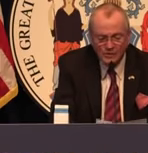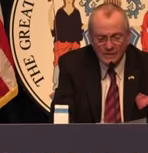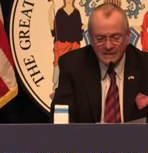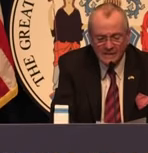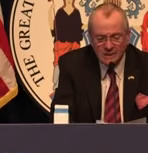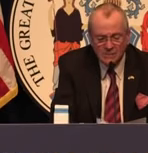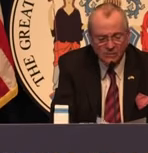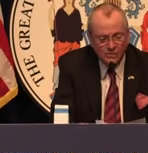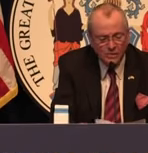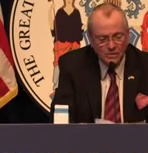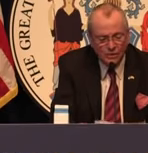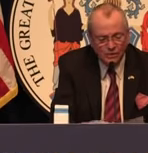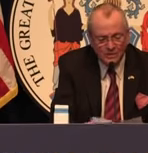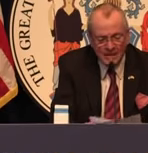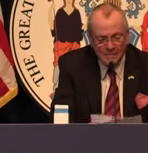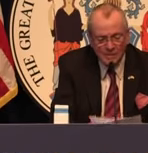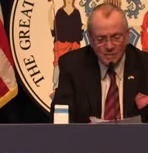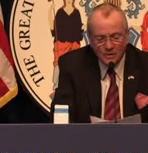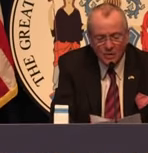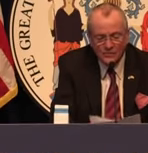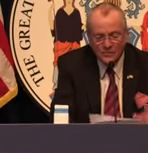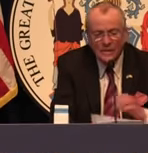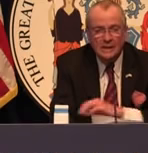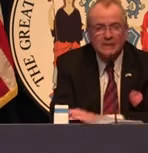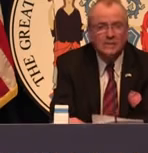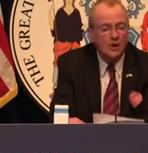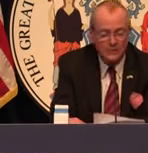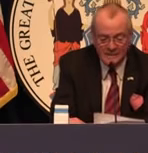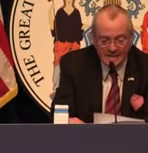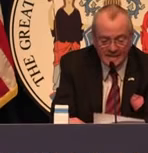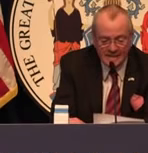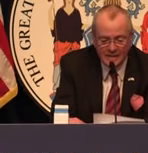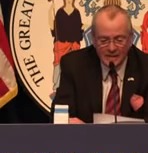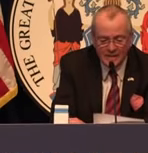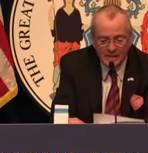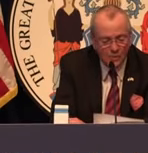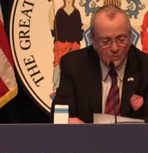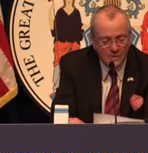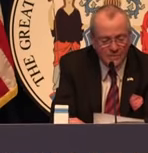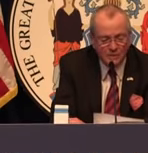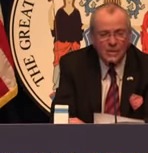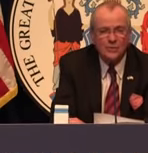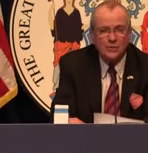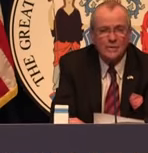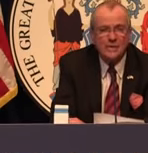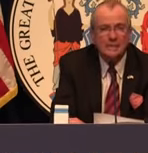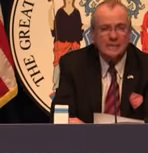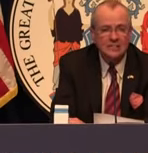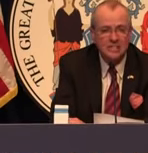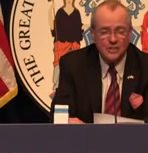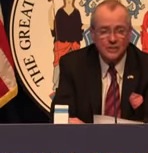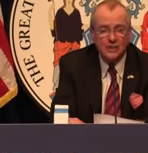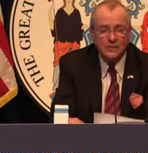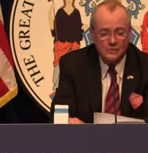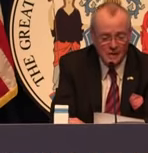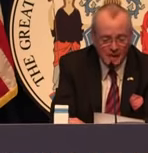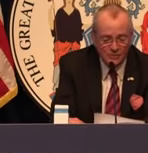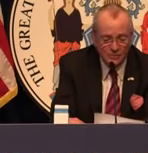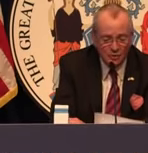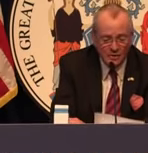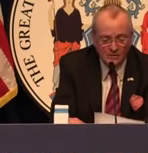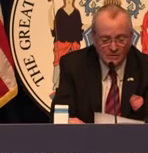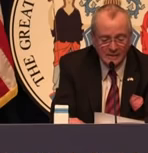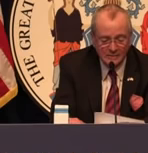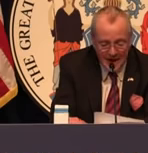and long-standing members of our New Jersey family who have been lost to COVID-19. They take with them nearly 3 centuries